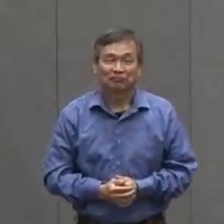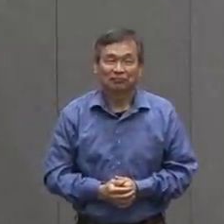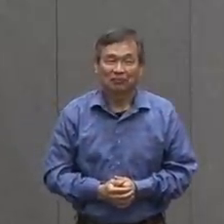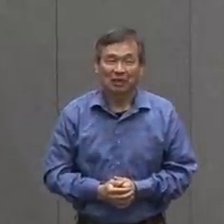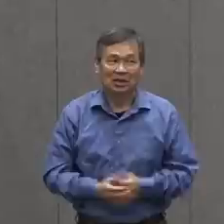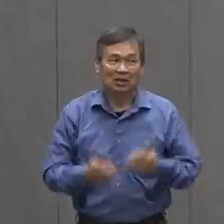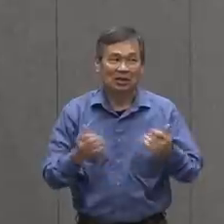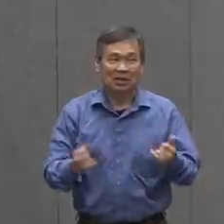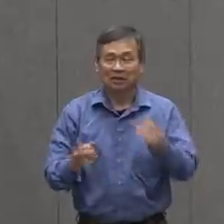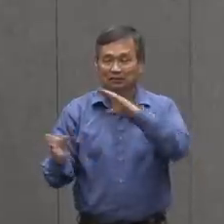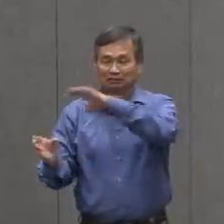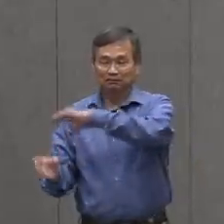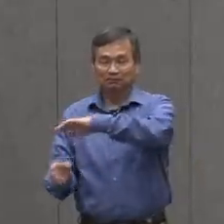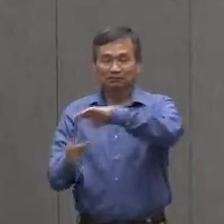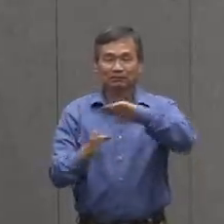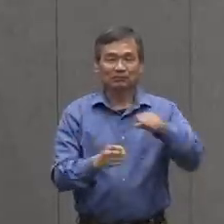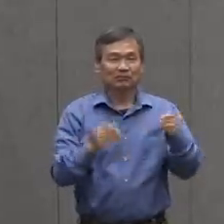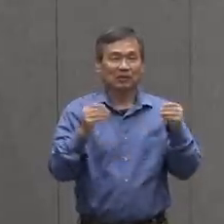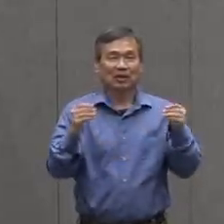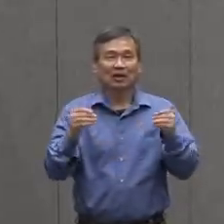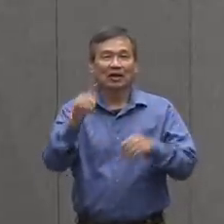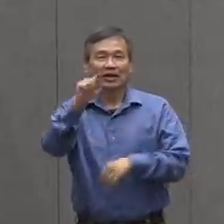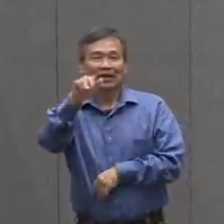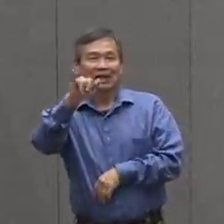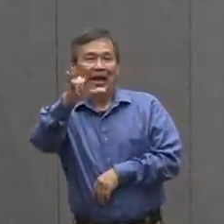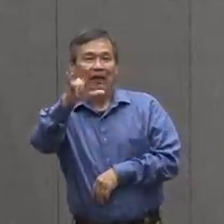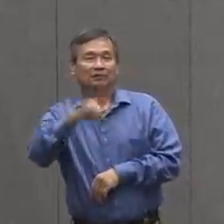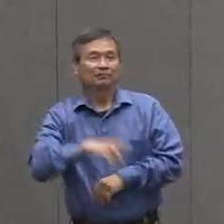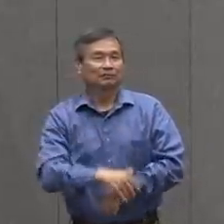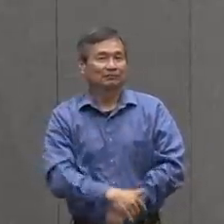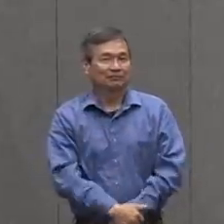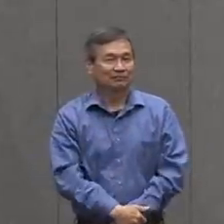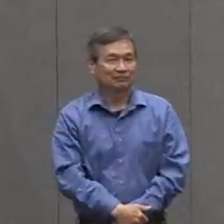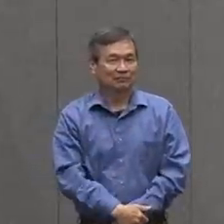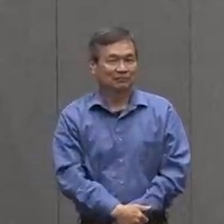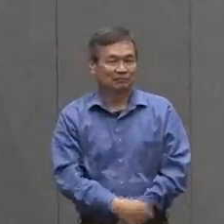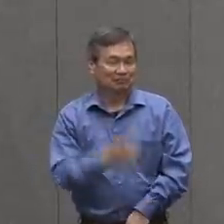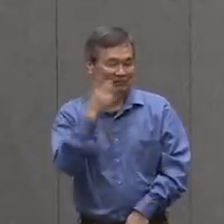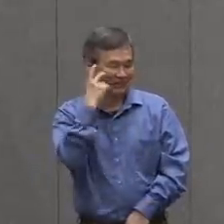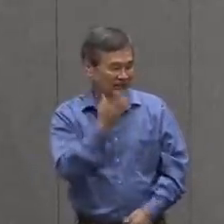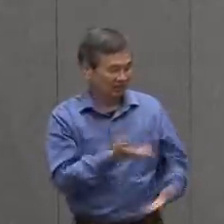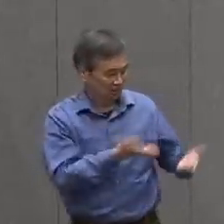What do you do with a tail like this?